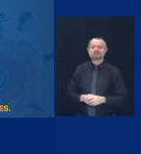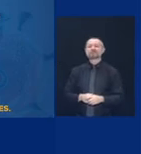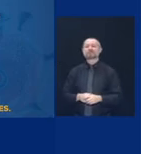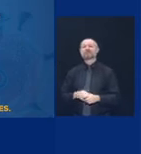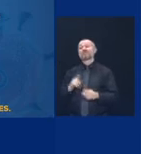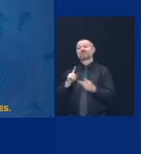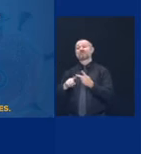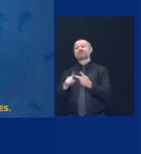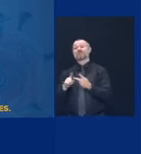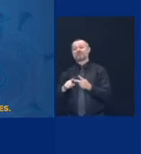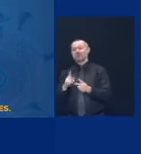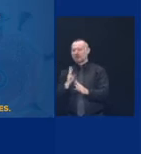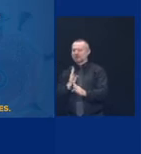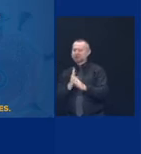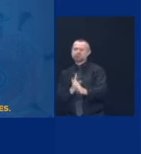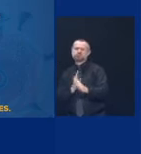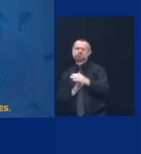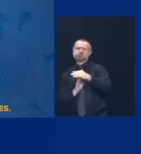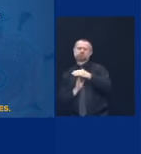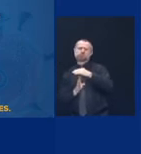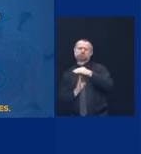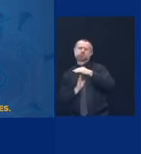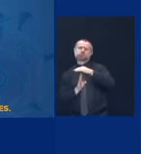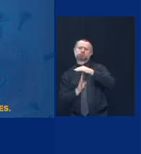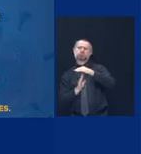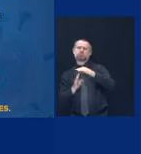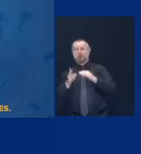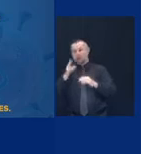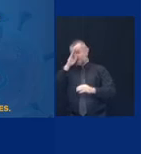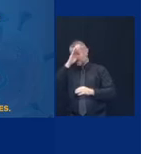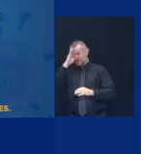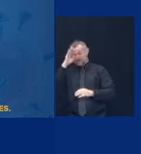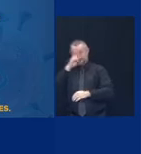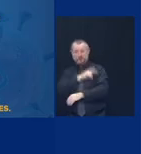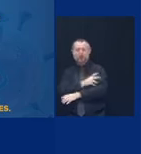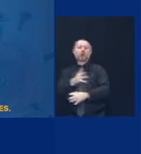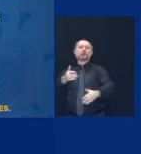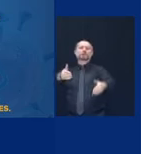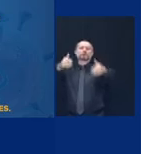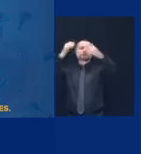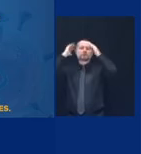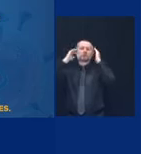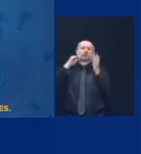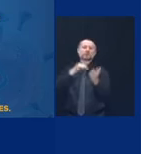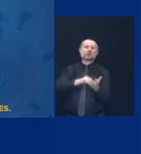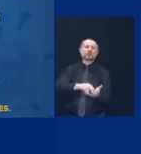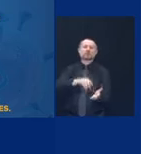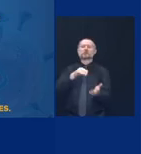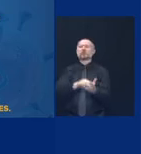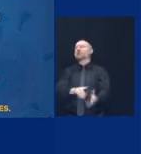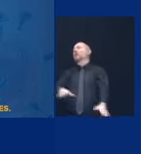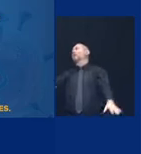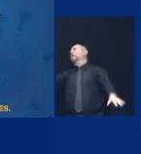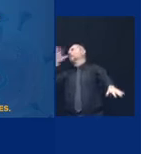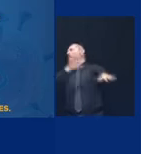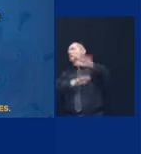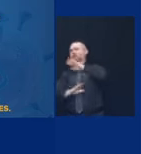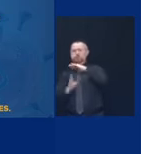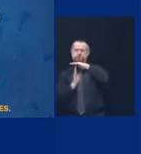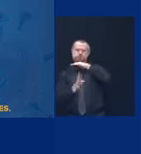overburden the hospital system. You overburden doctors, nurses, you can have possible equipment